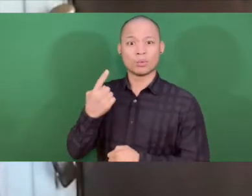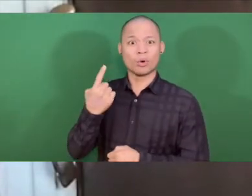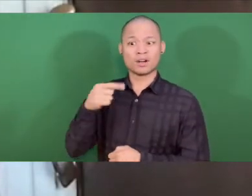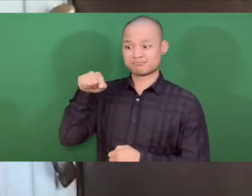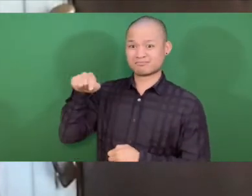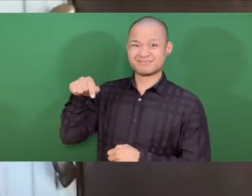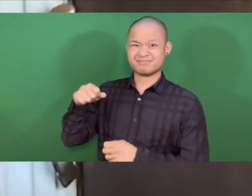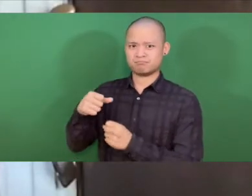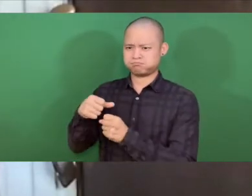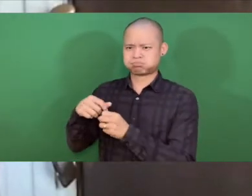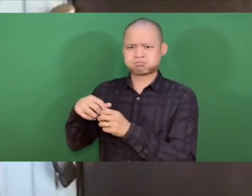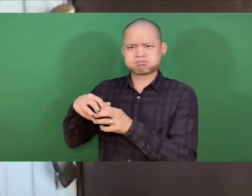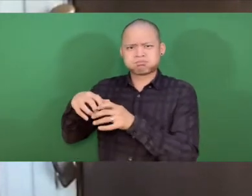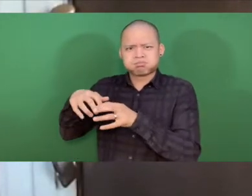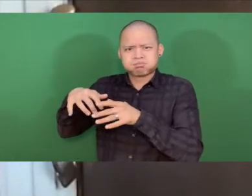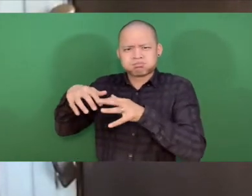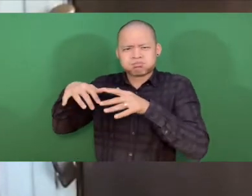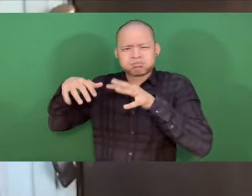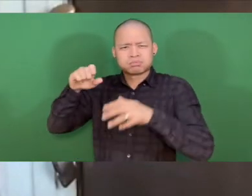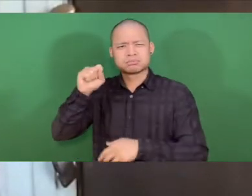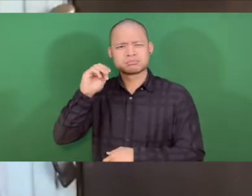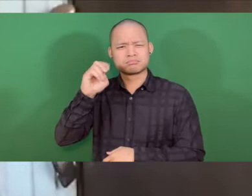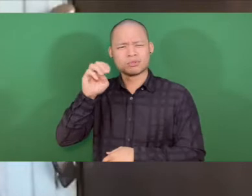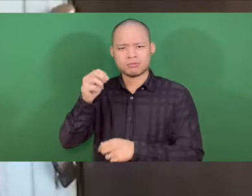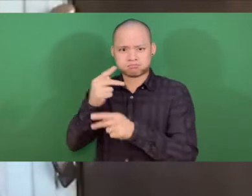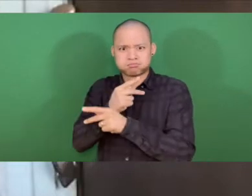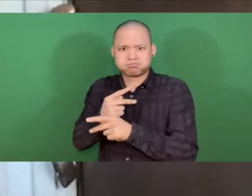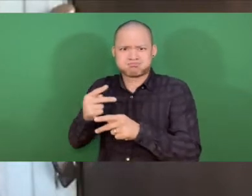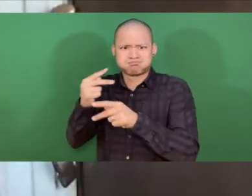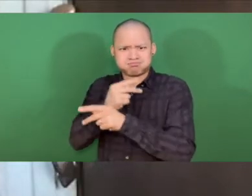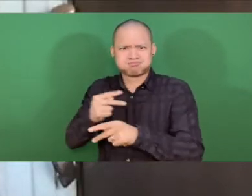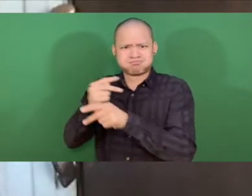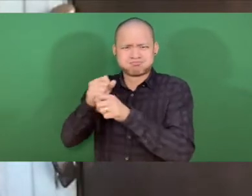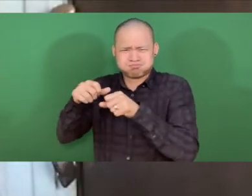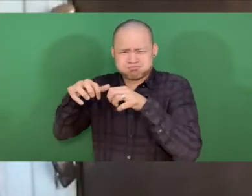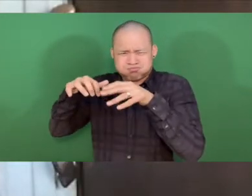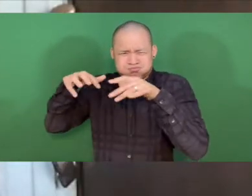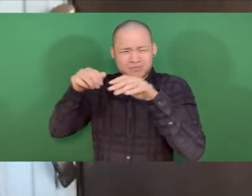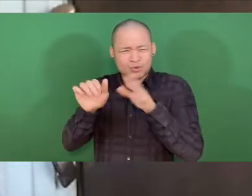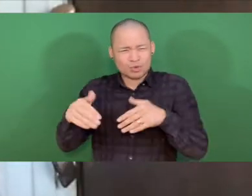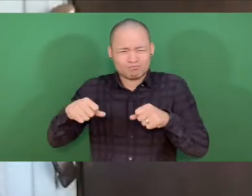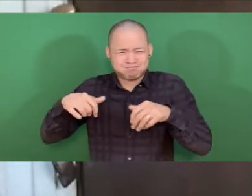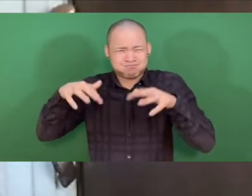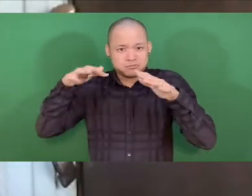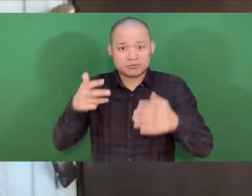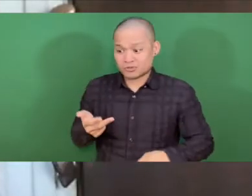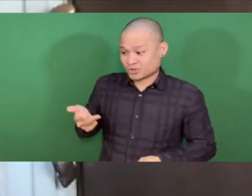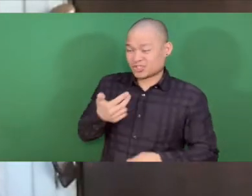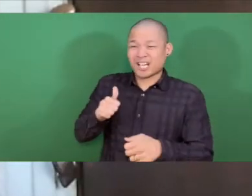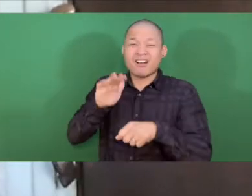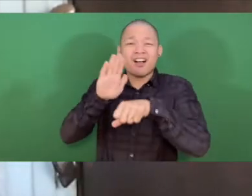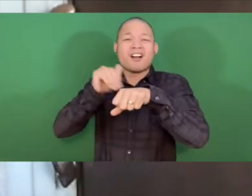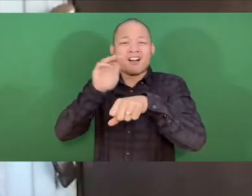smoke. Smoke was starting to build up in the room. And we tried to call for help, but our voices were very